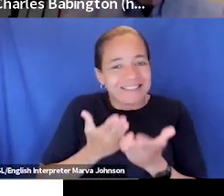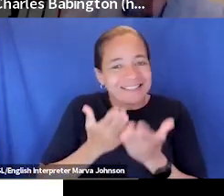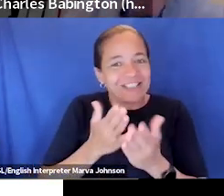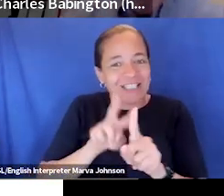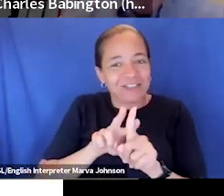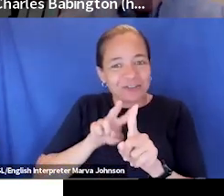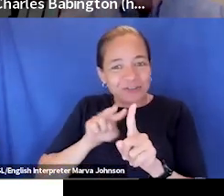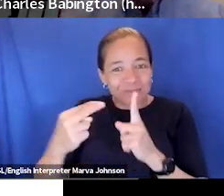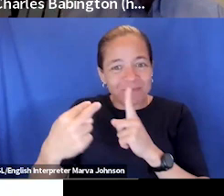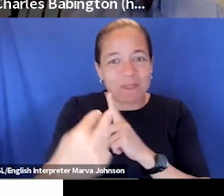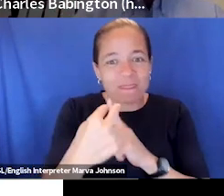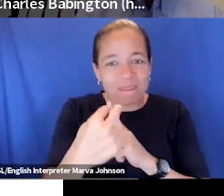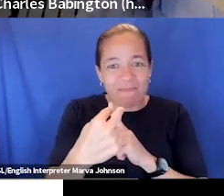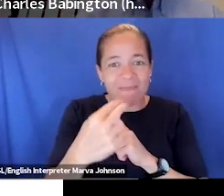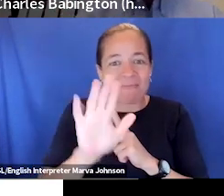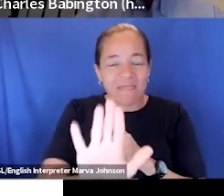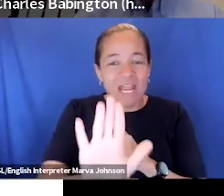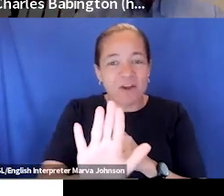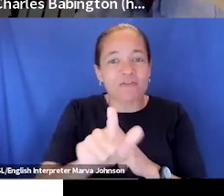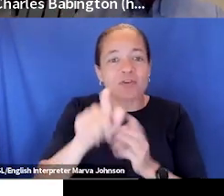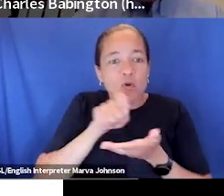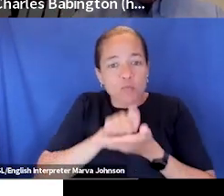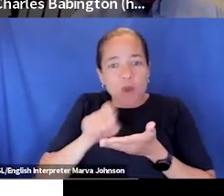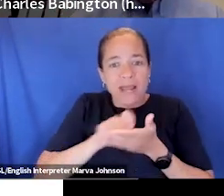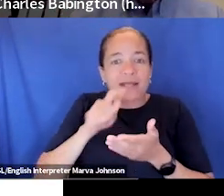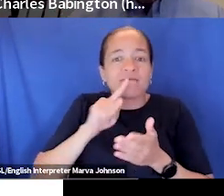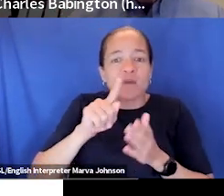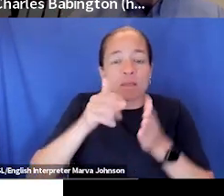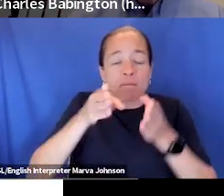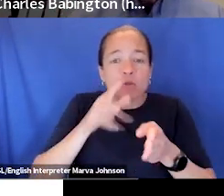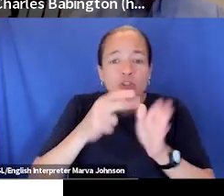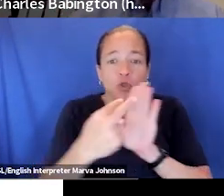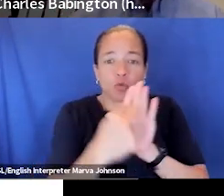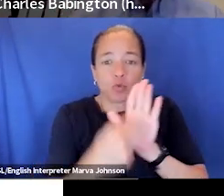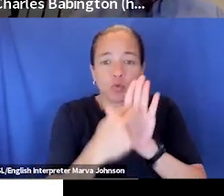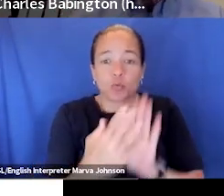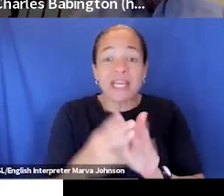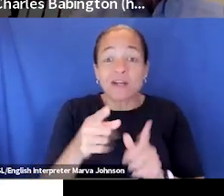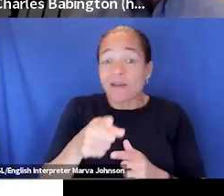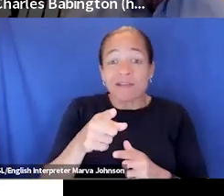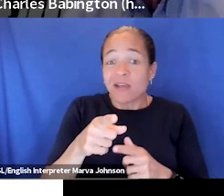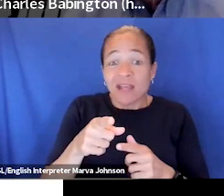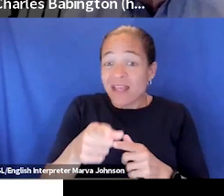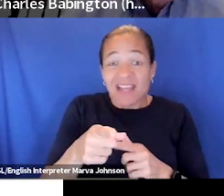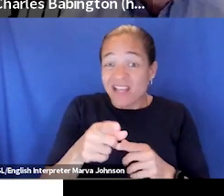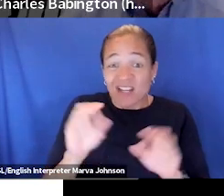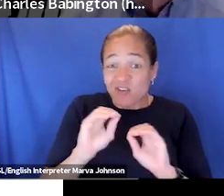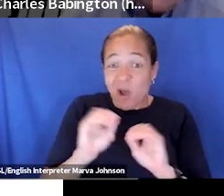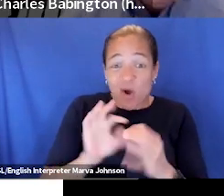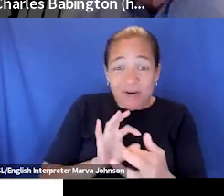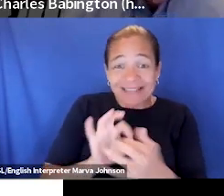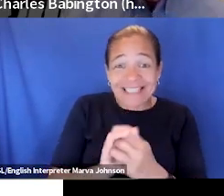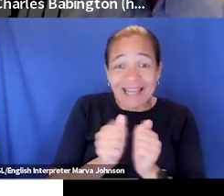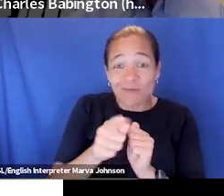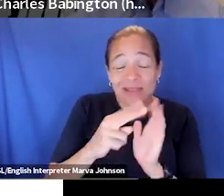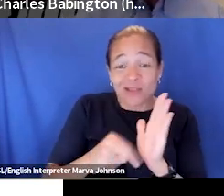reader. You are writing for the reader. If you don't engage that busy reader then you will not, that reader has way